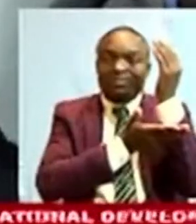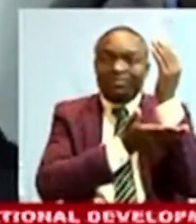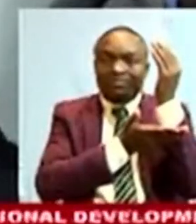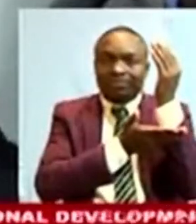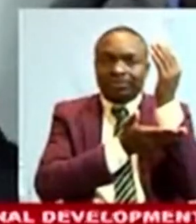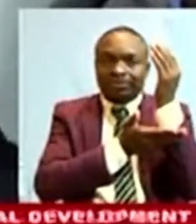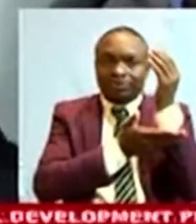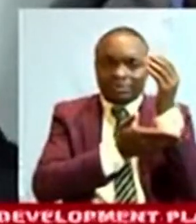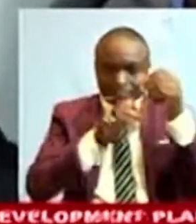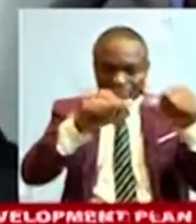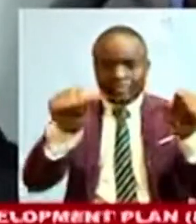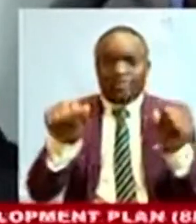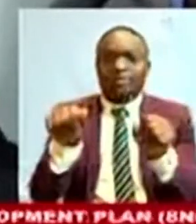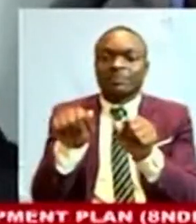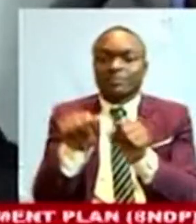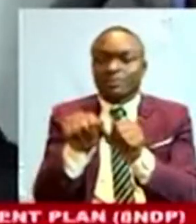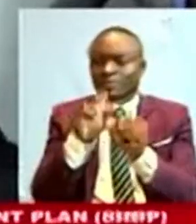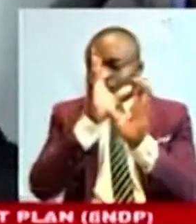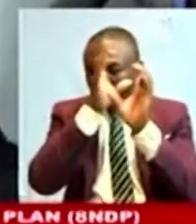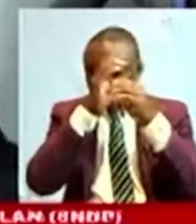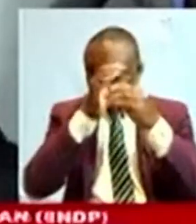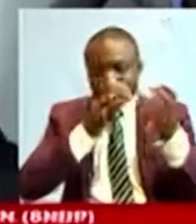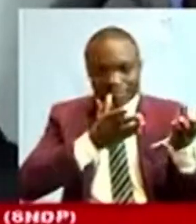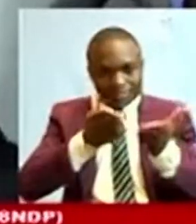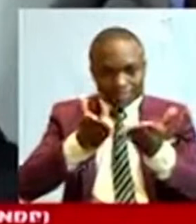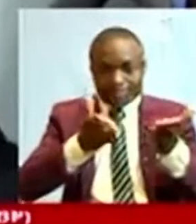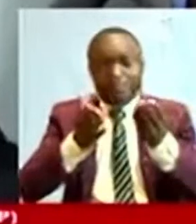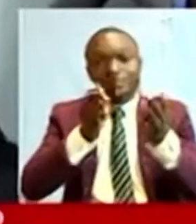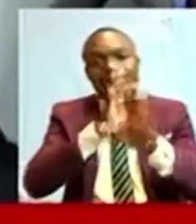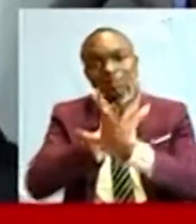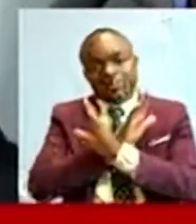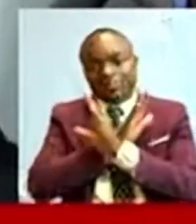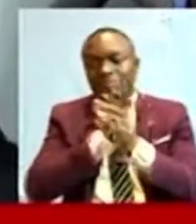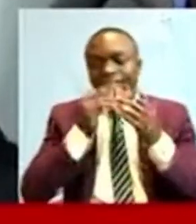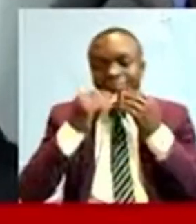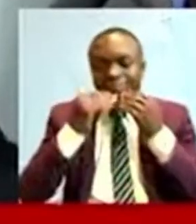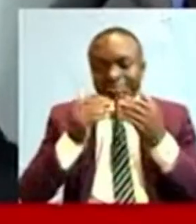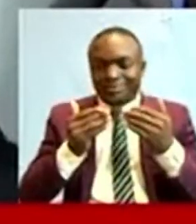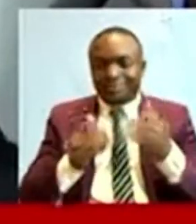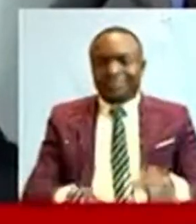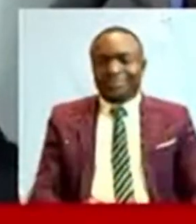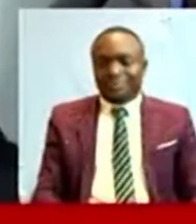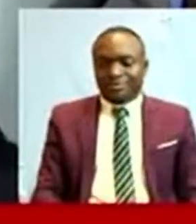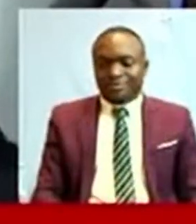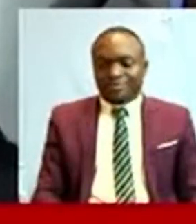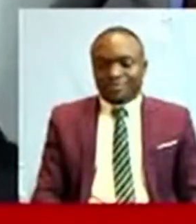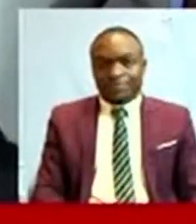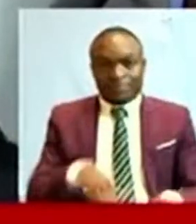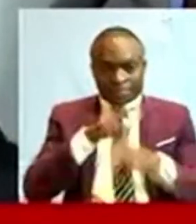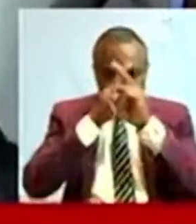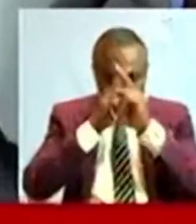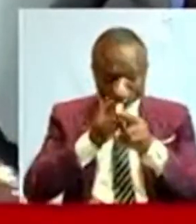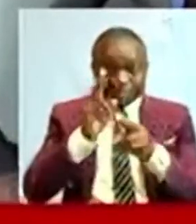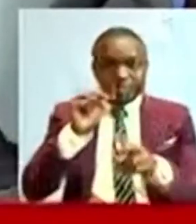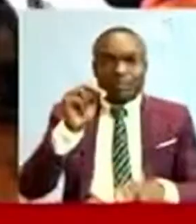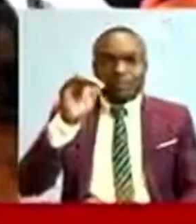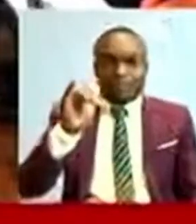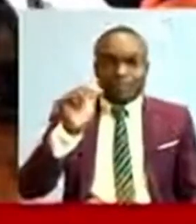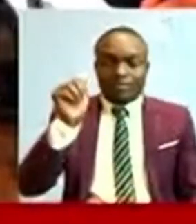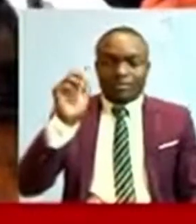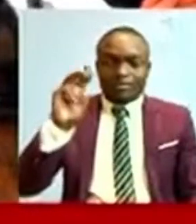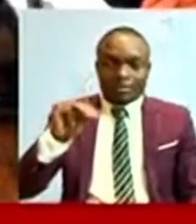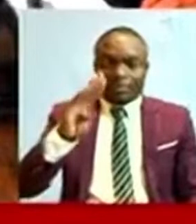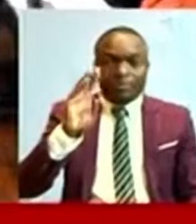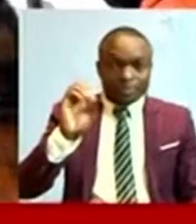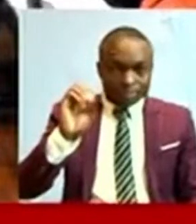cancer screening services in the country. Thank you. Thank you. Okay, Honorable Nyambose. Thank you,